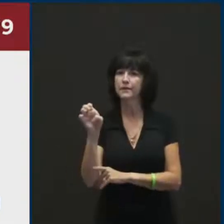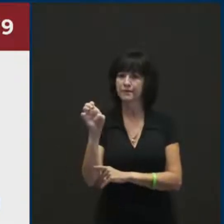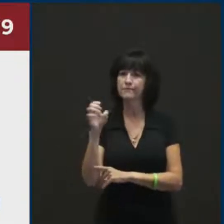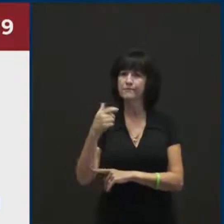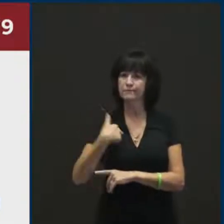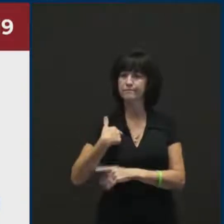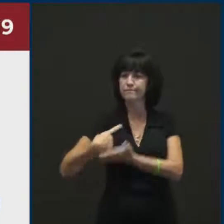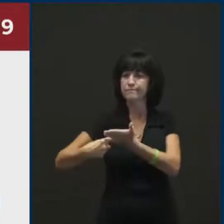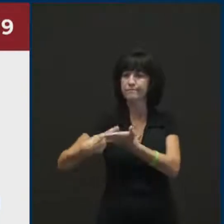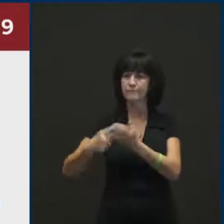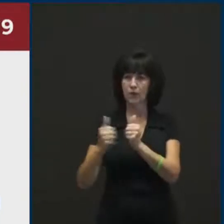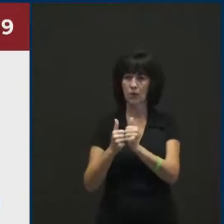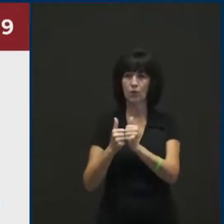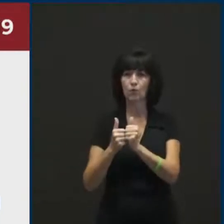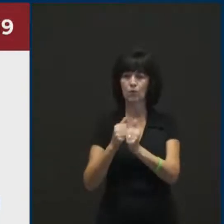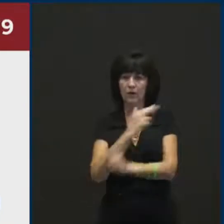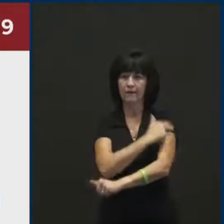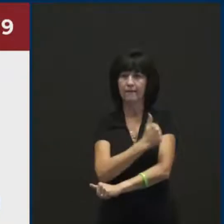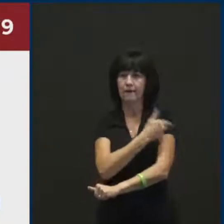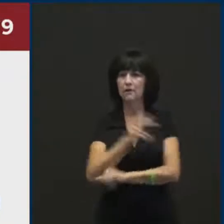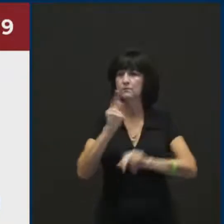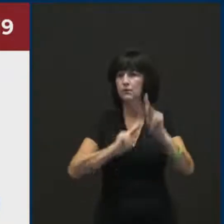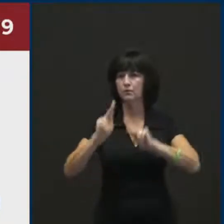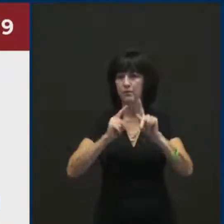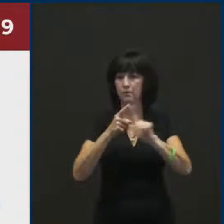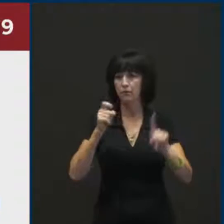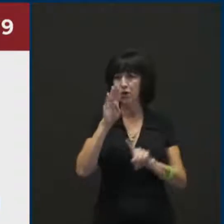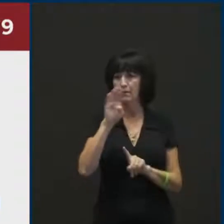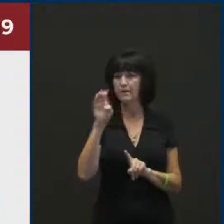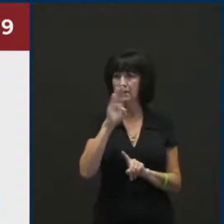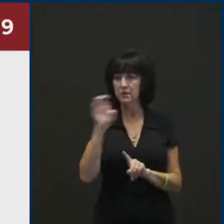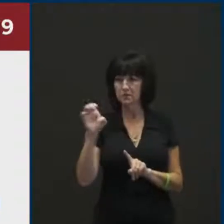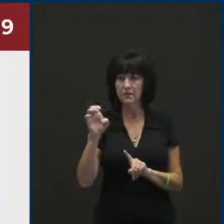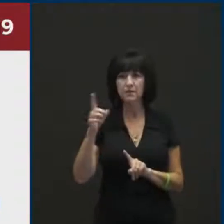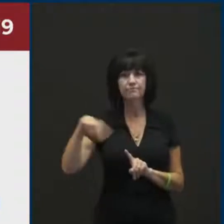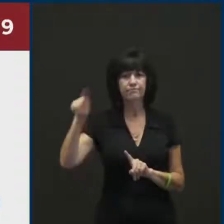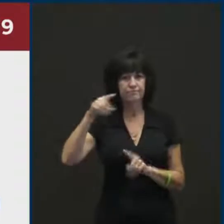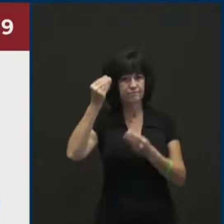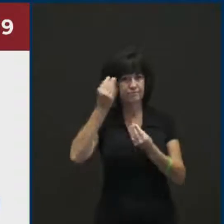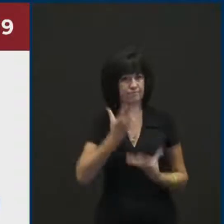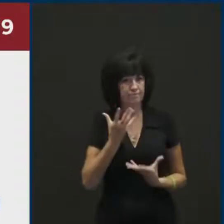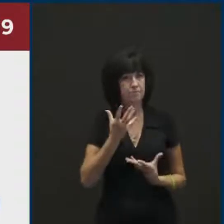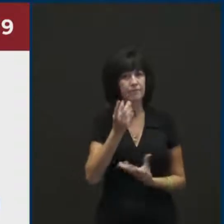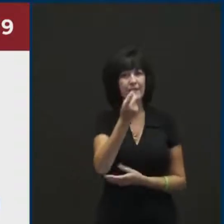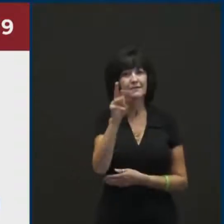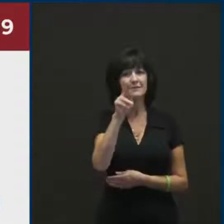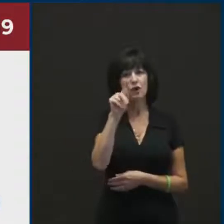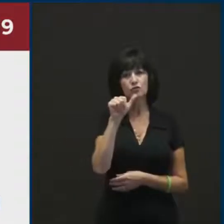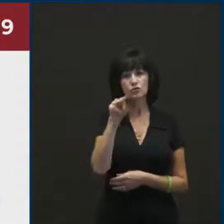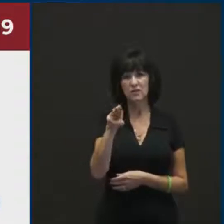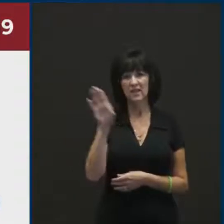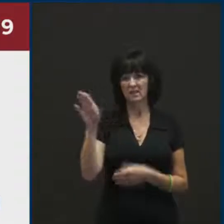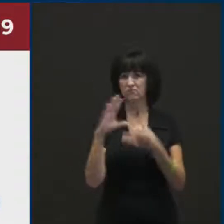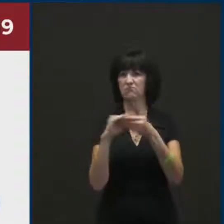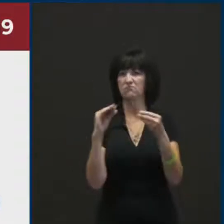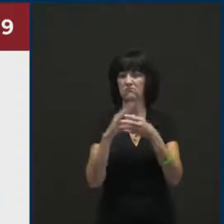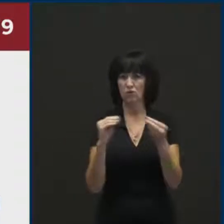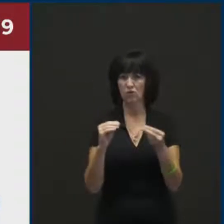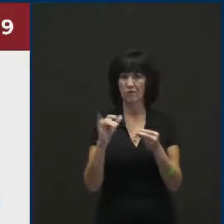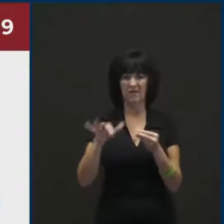hospital administrators to hear reports from each of those. And Dr. Tam from BB talked about the high number